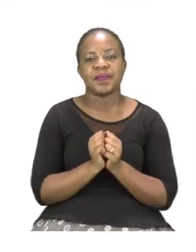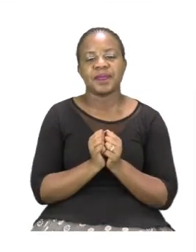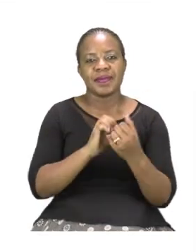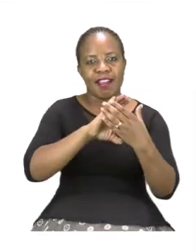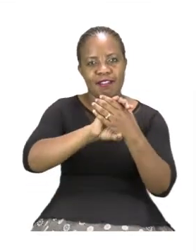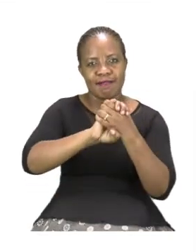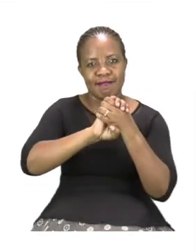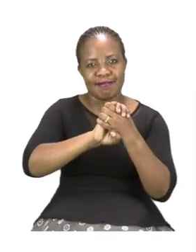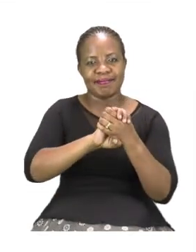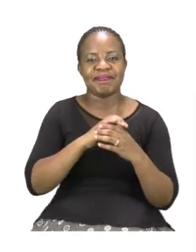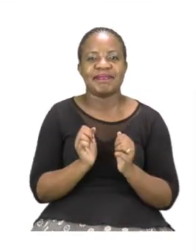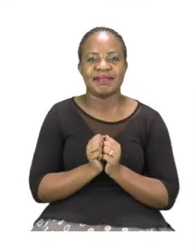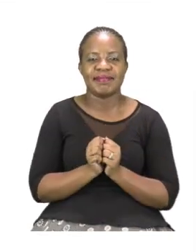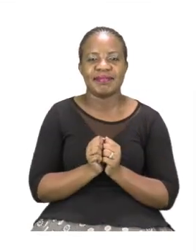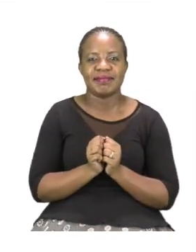friends,